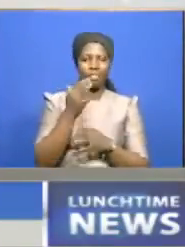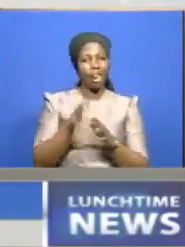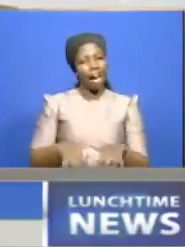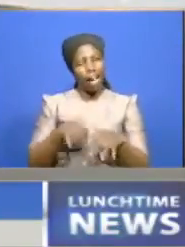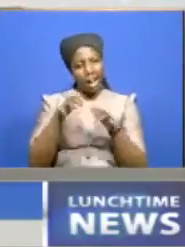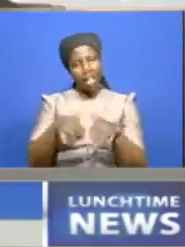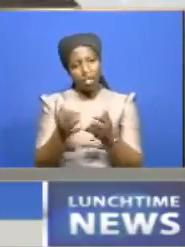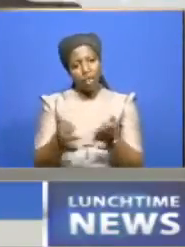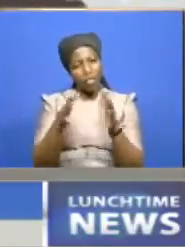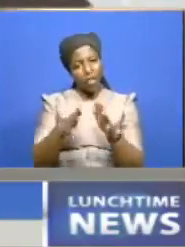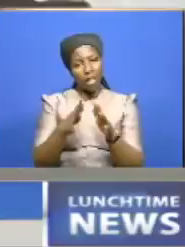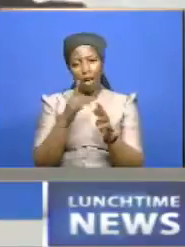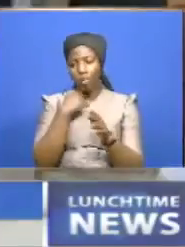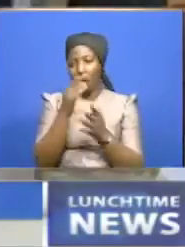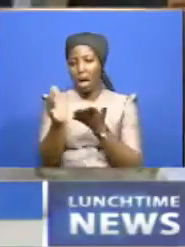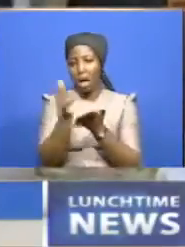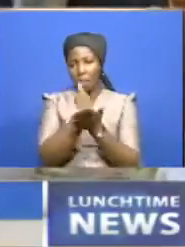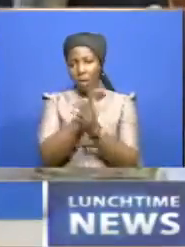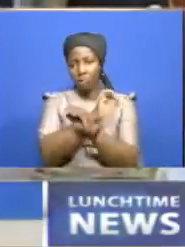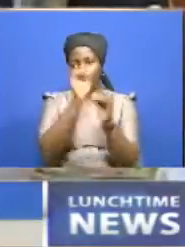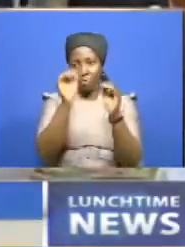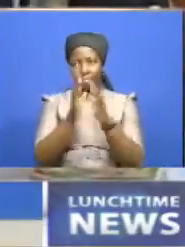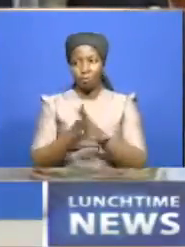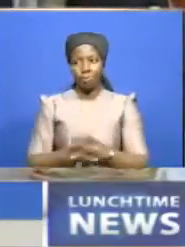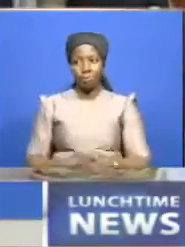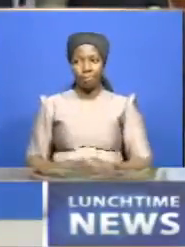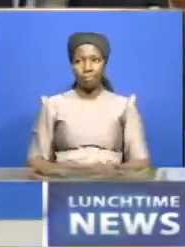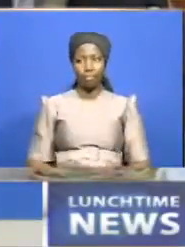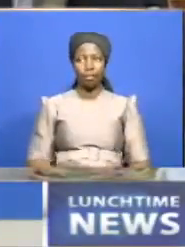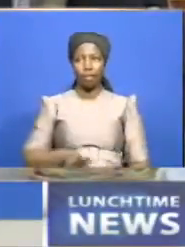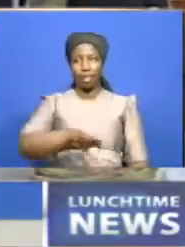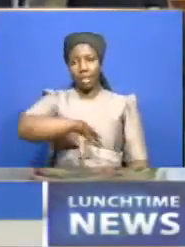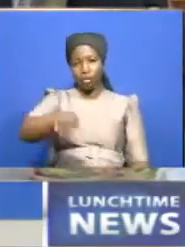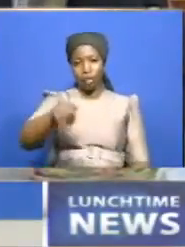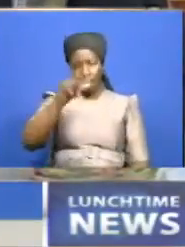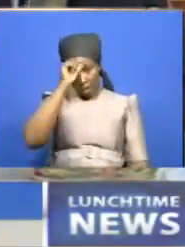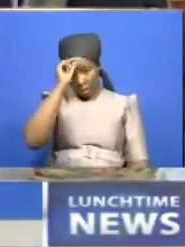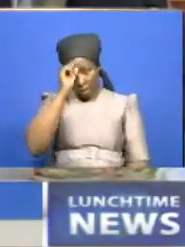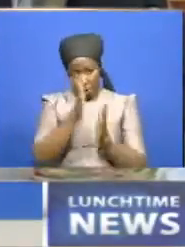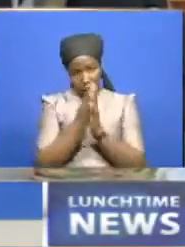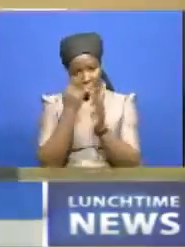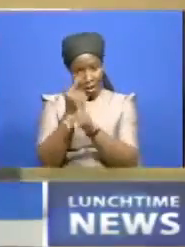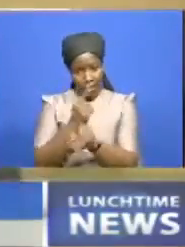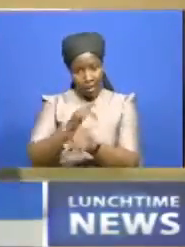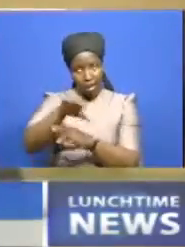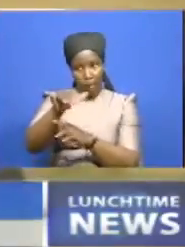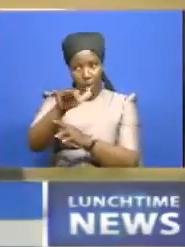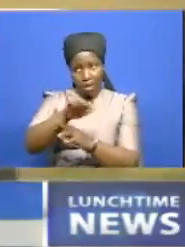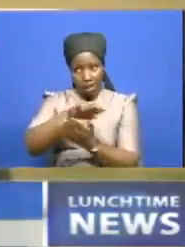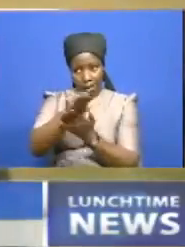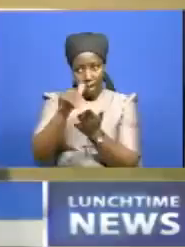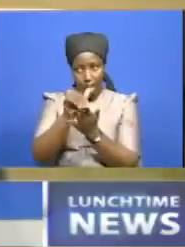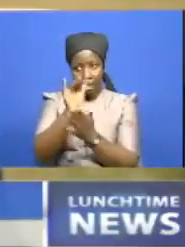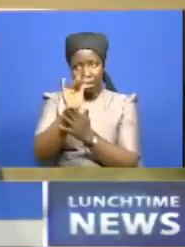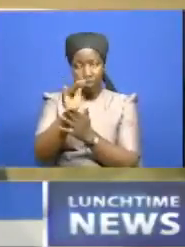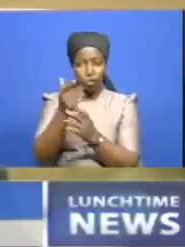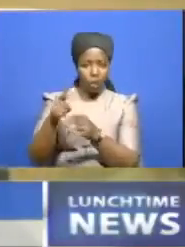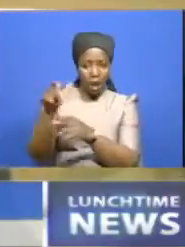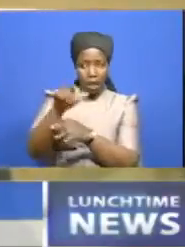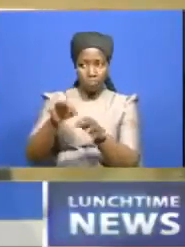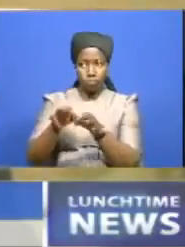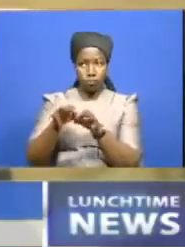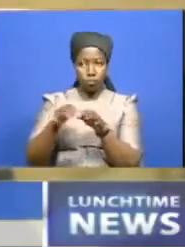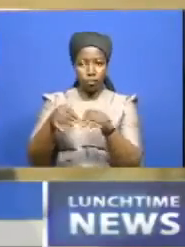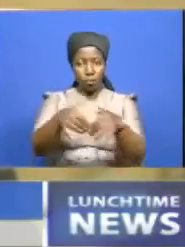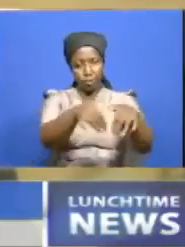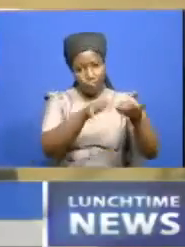extension officers being employed. County governments with multiple urban centers have been asked to increase cemetery acreage, as most